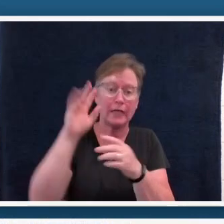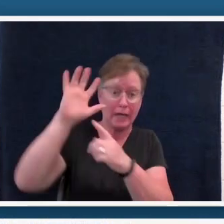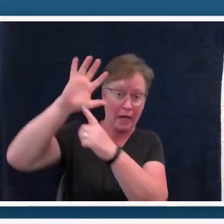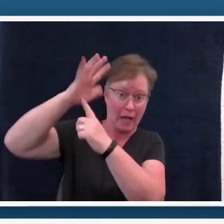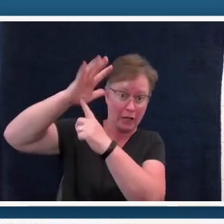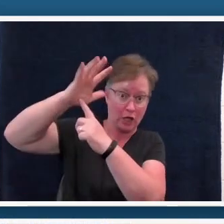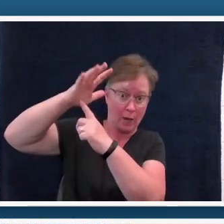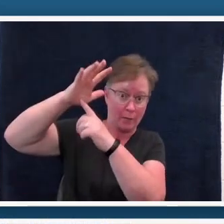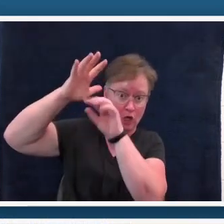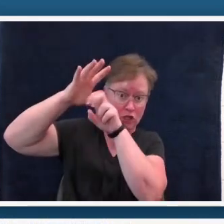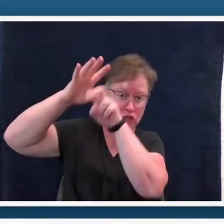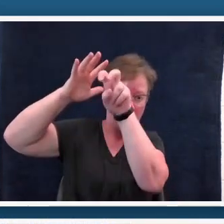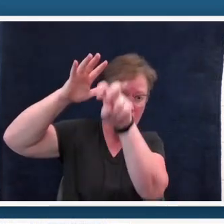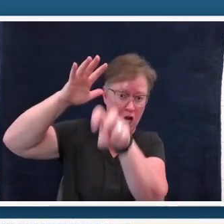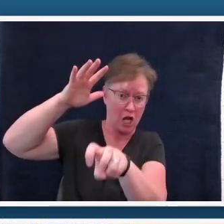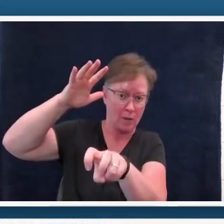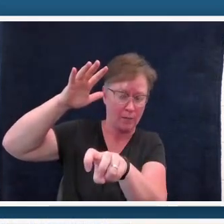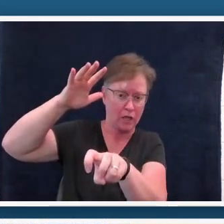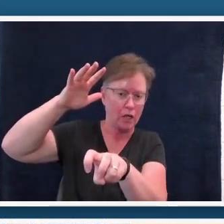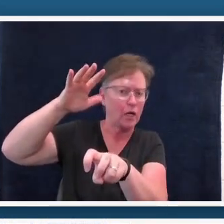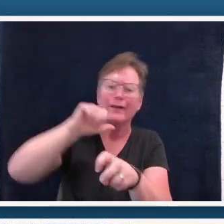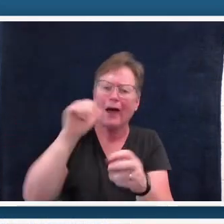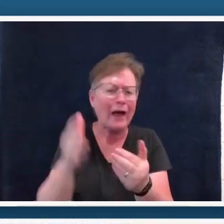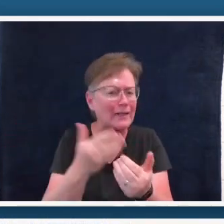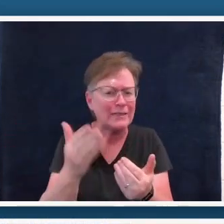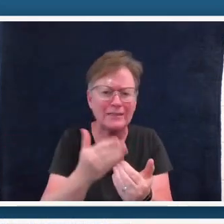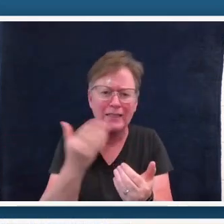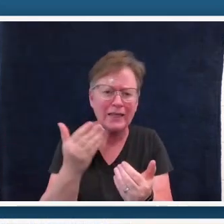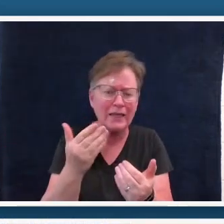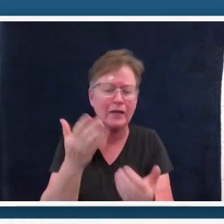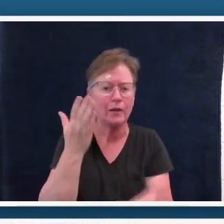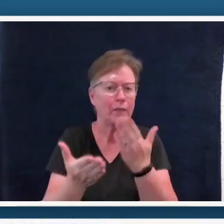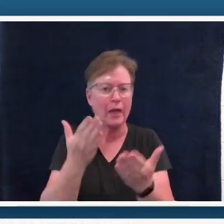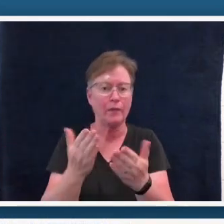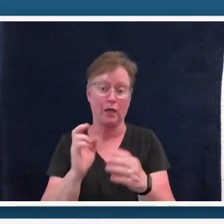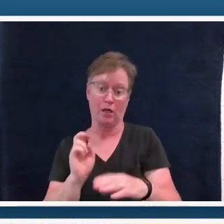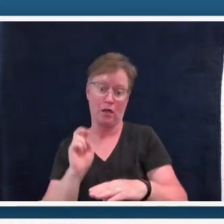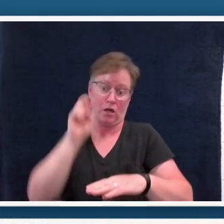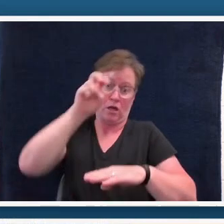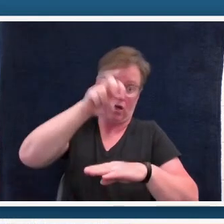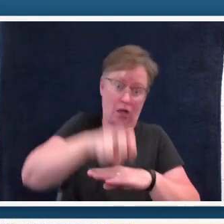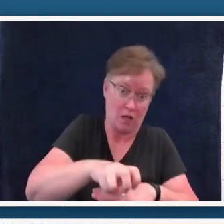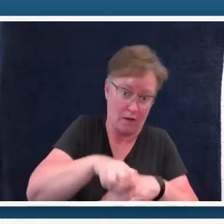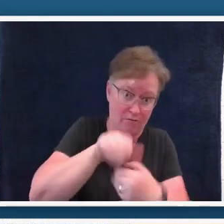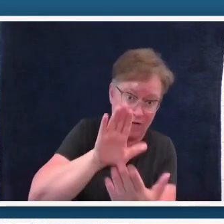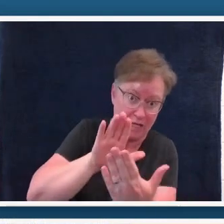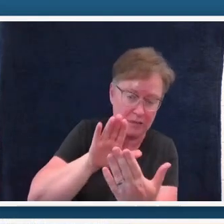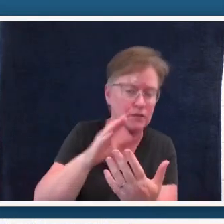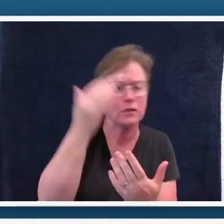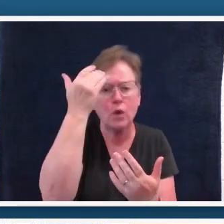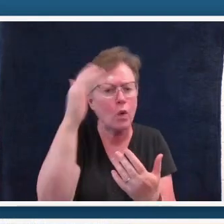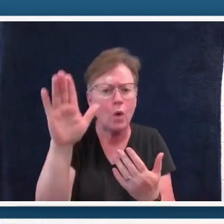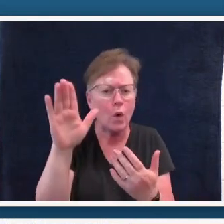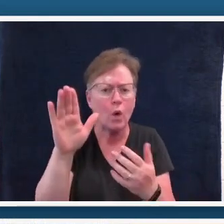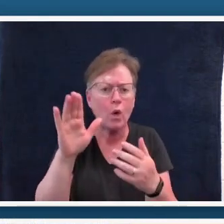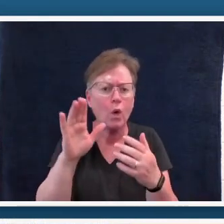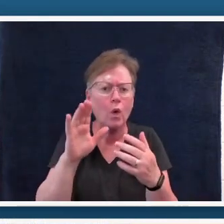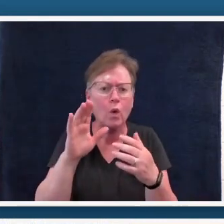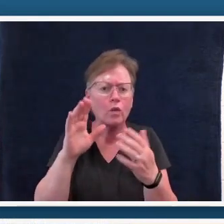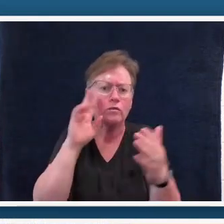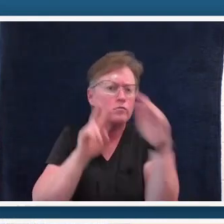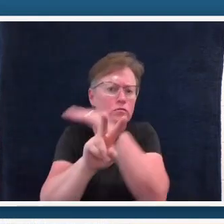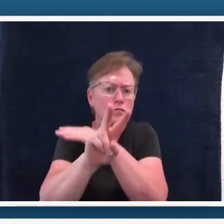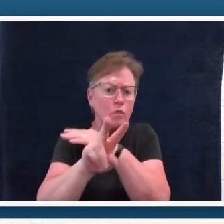not something that's easy. Maybe they don't know exactly what they're going to be faced with in this, in whatever happens next.